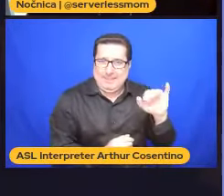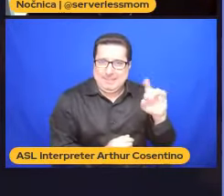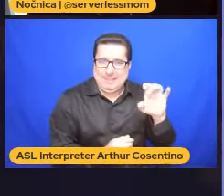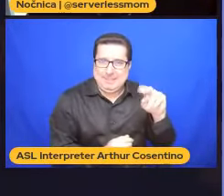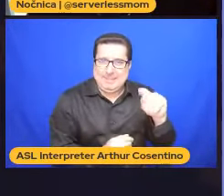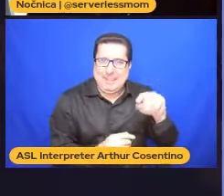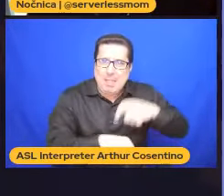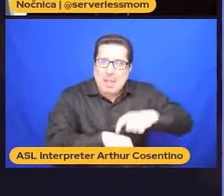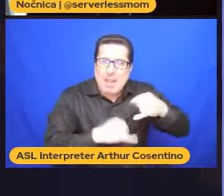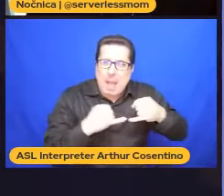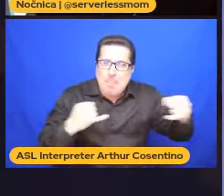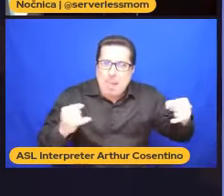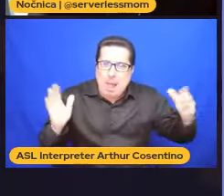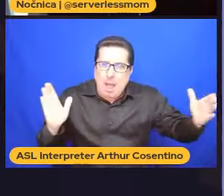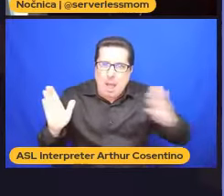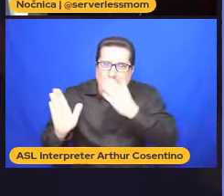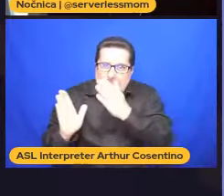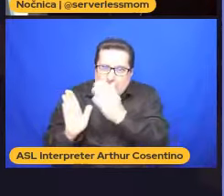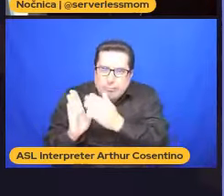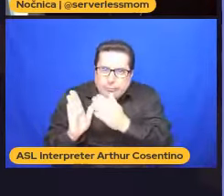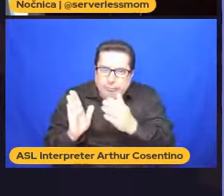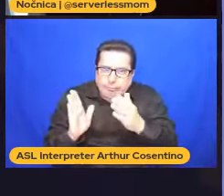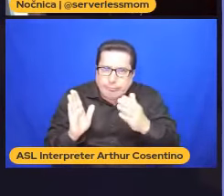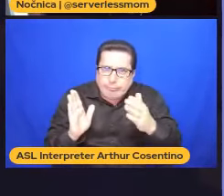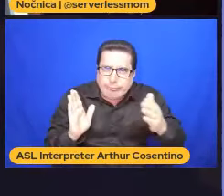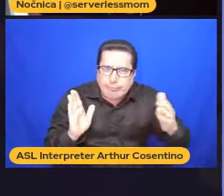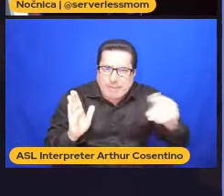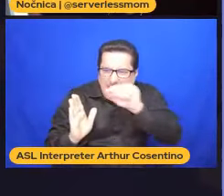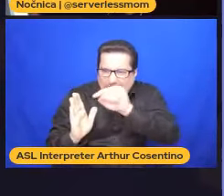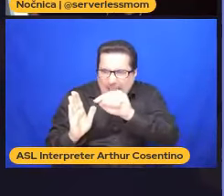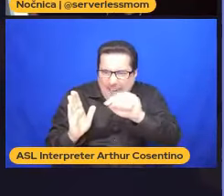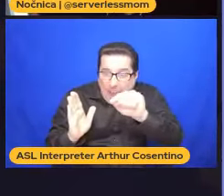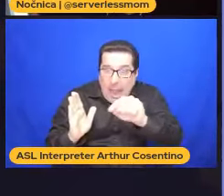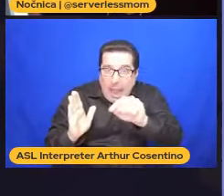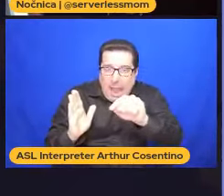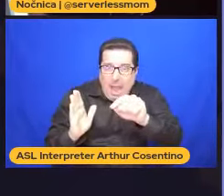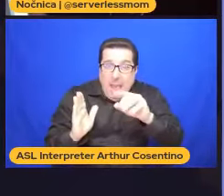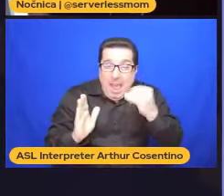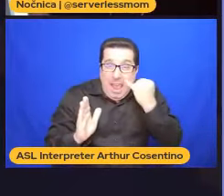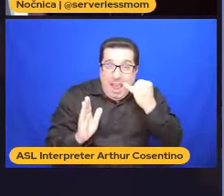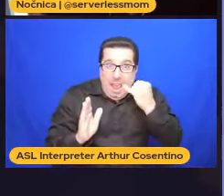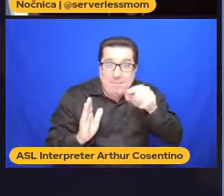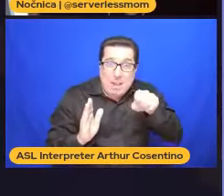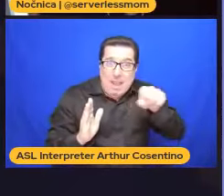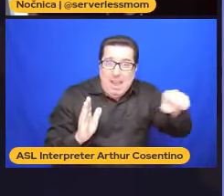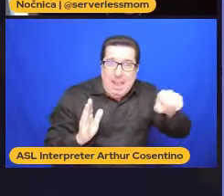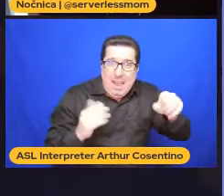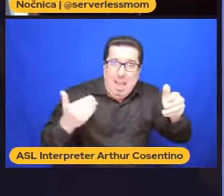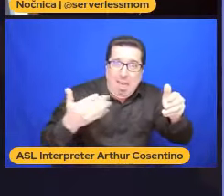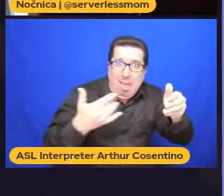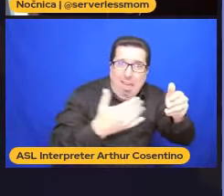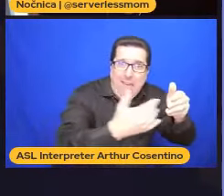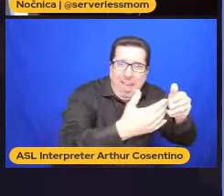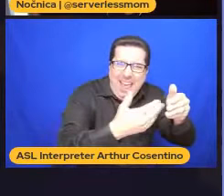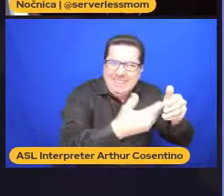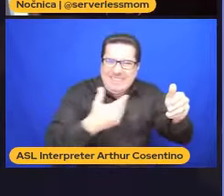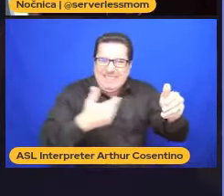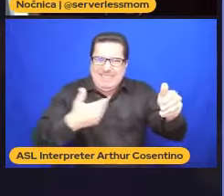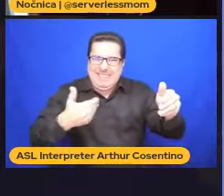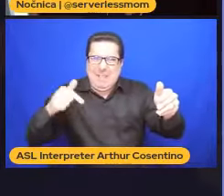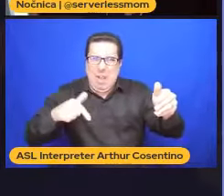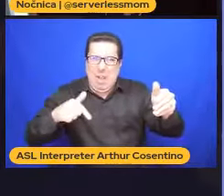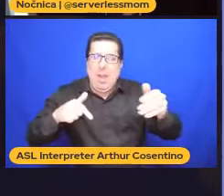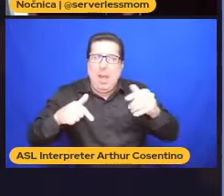So if we can establish that one component is earlier than the others, that really helps us understand that